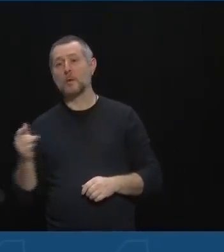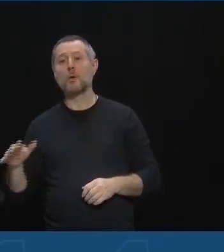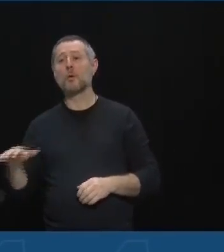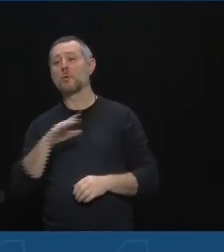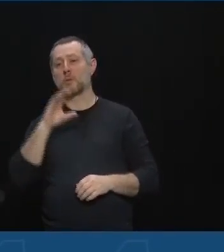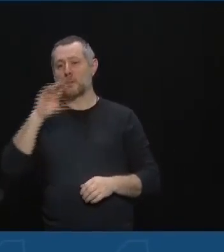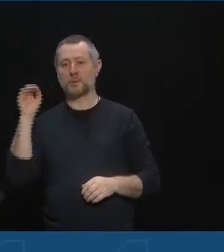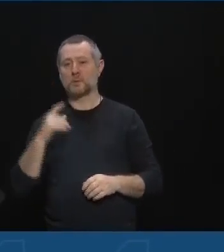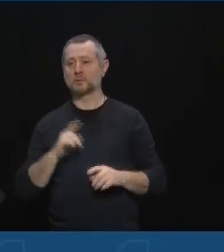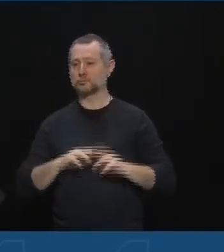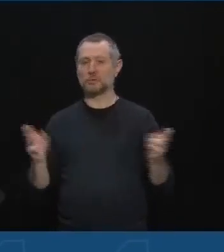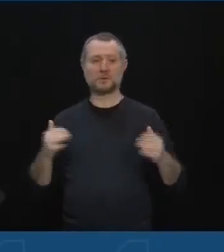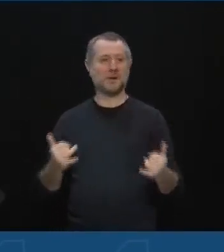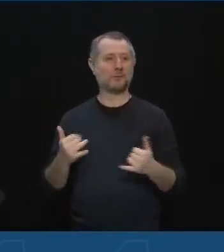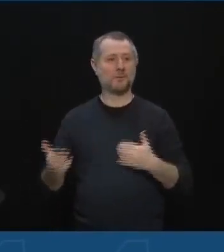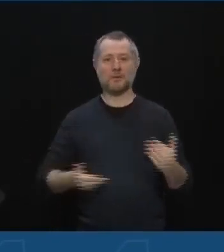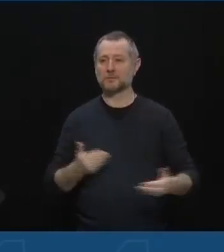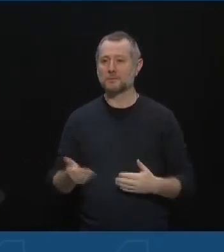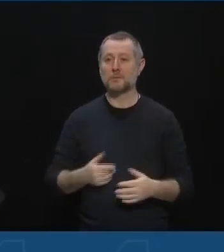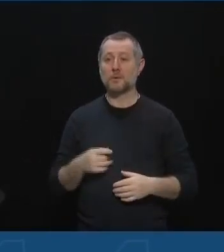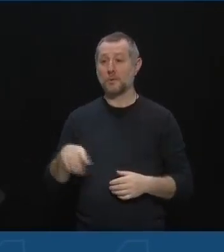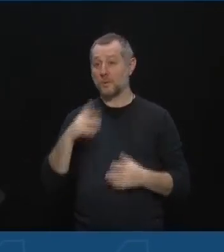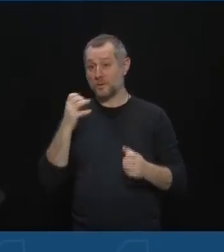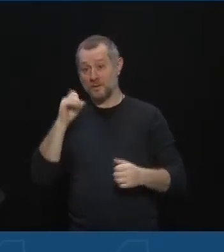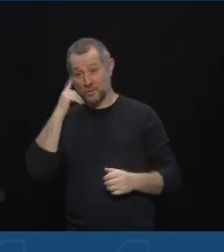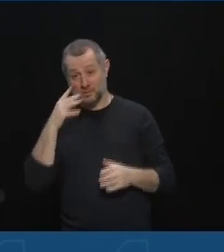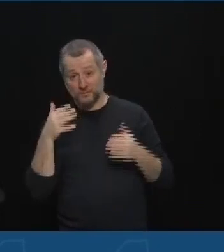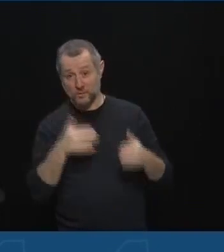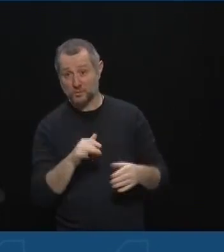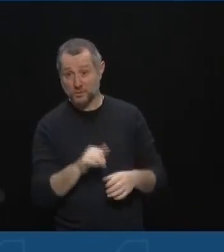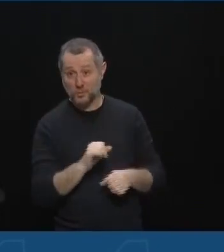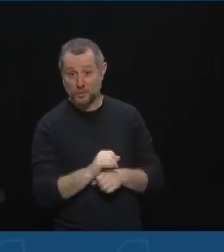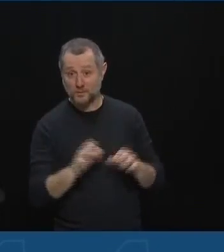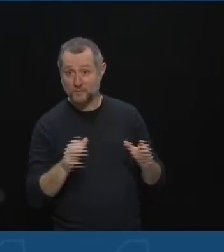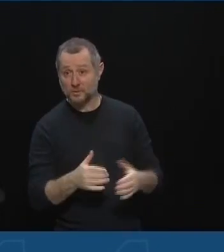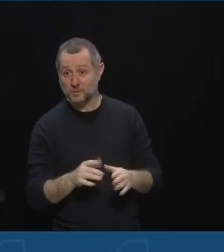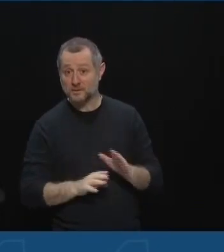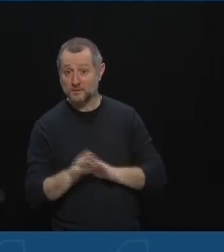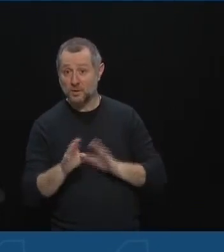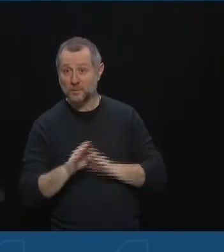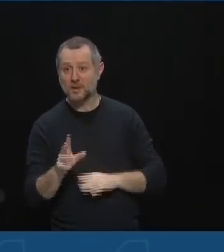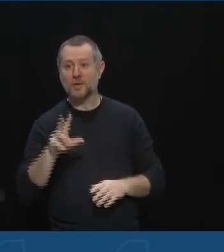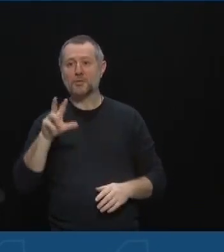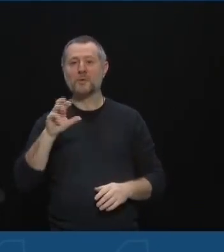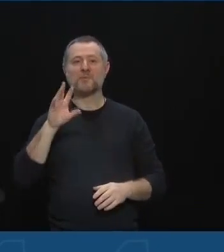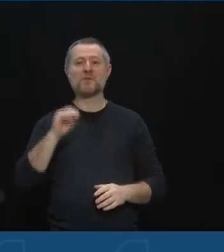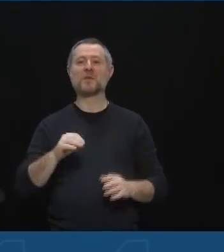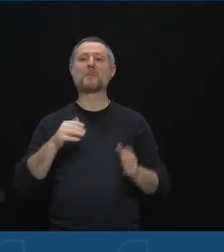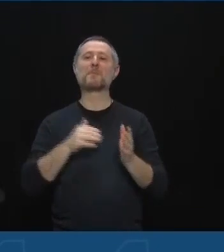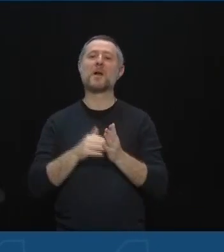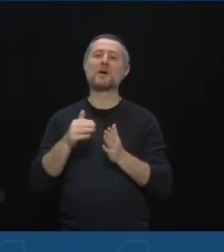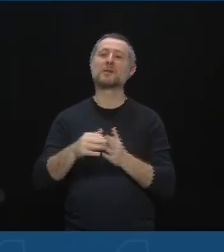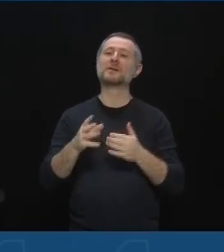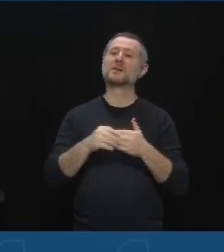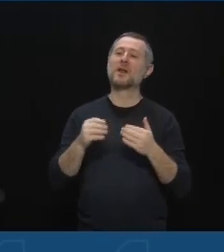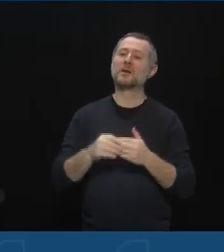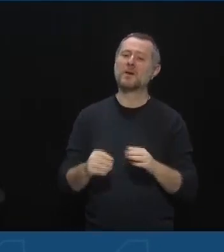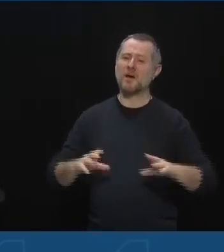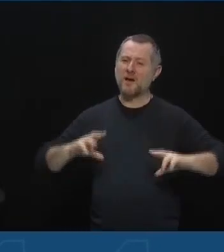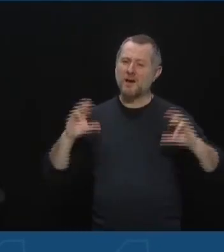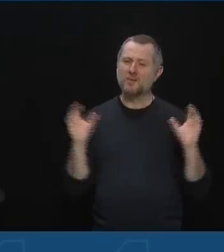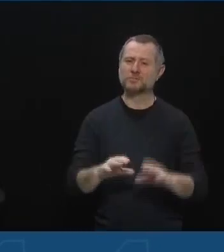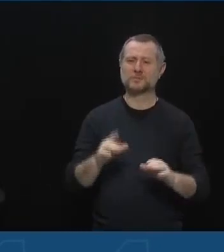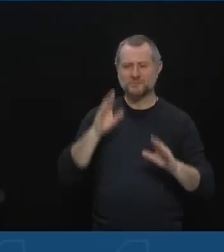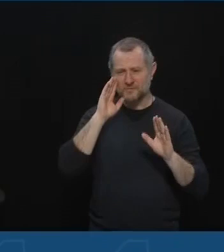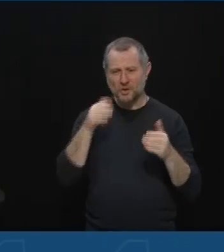why Governor Hochul's focus on workforce development in this budget with an investment of $350 million and a particular focus on healthcare